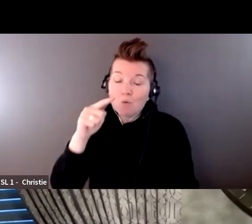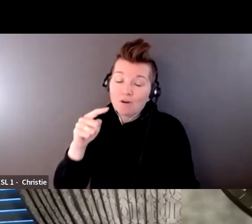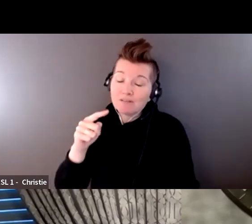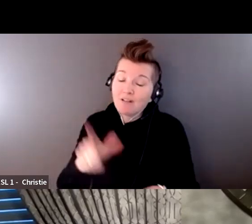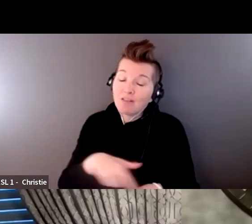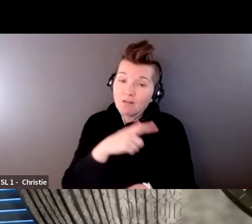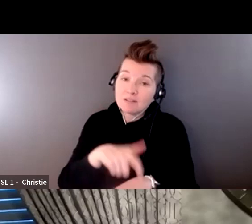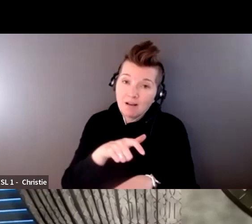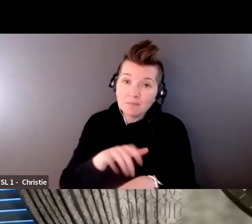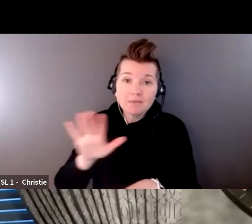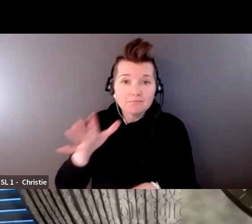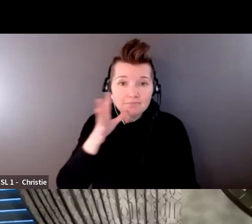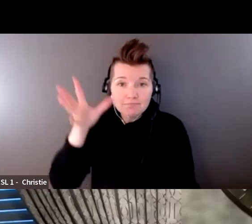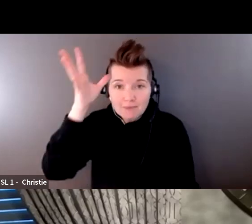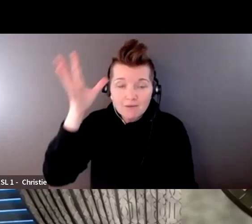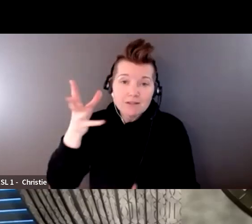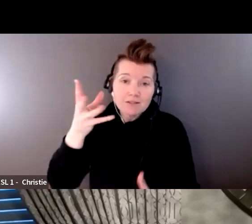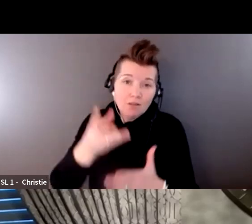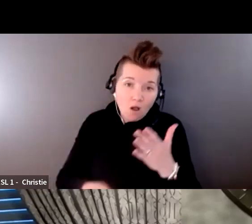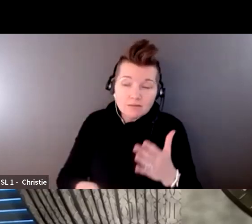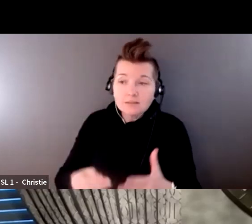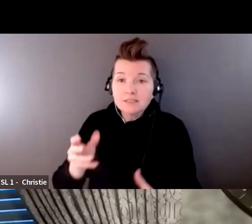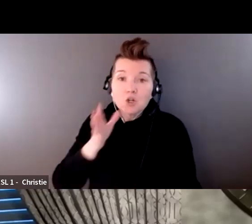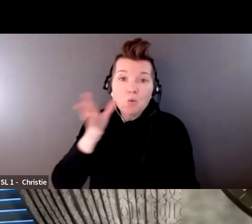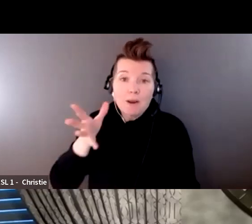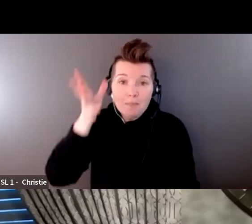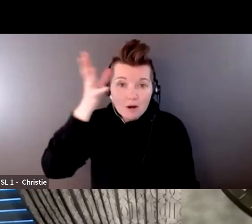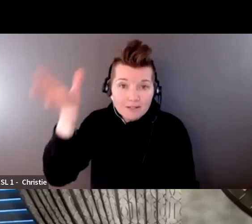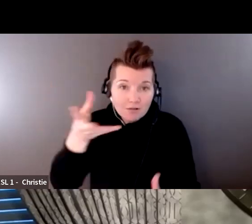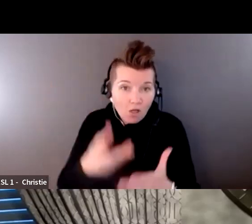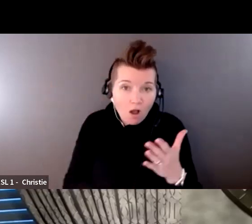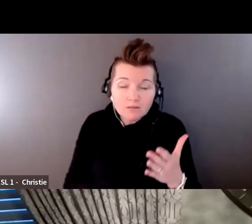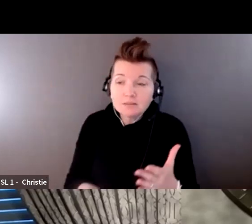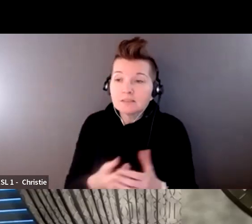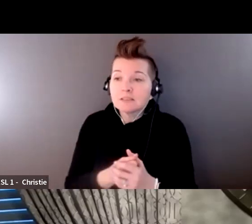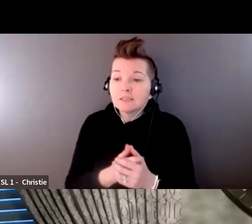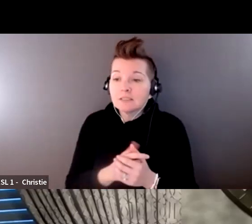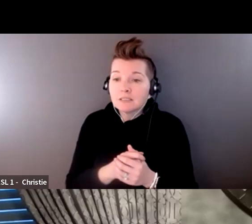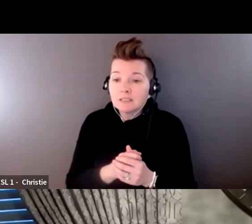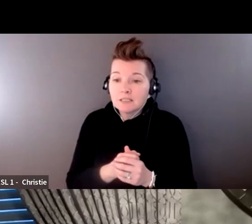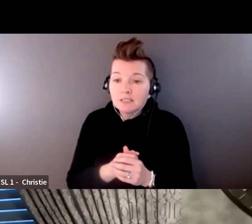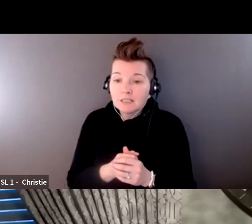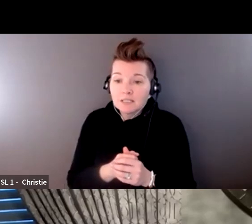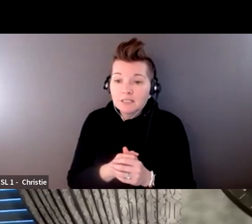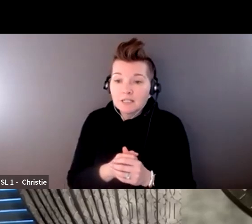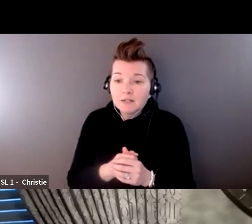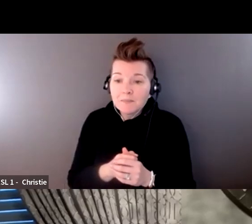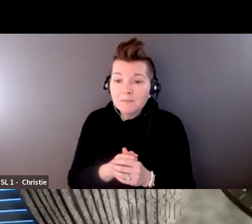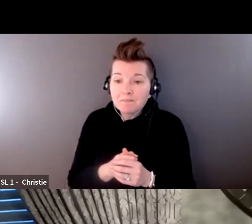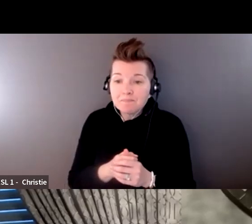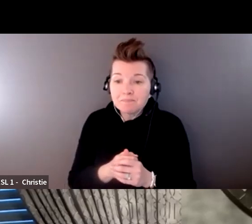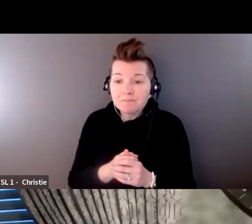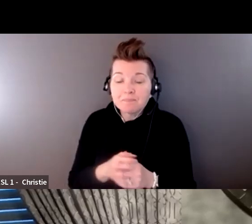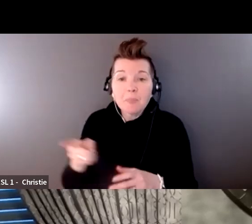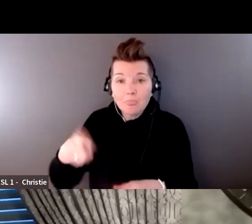had lost parents and siblings and grandparents. And so one of the things that we found was, by integrating, having the